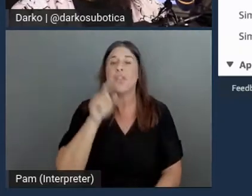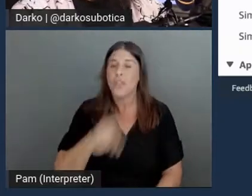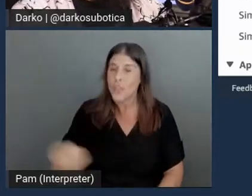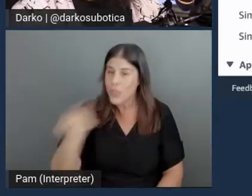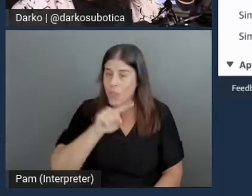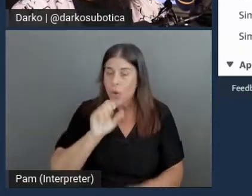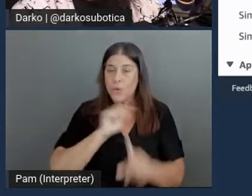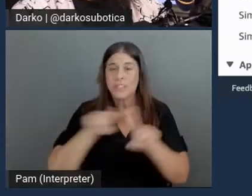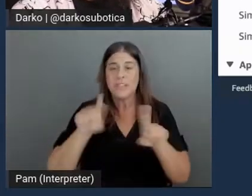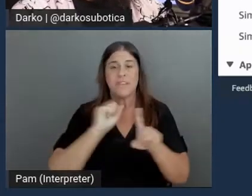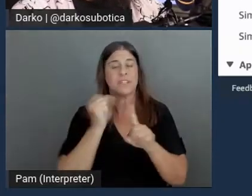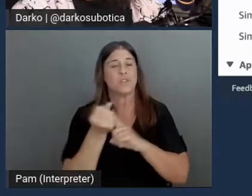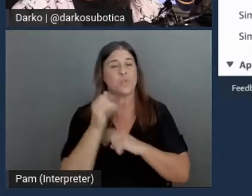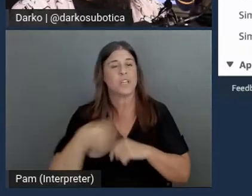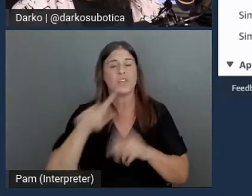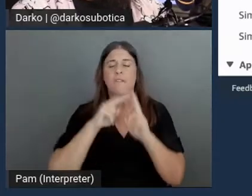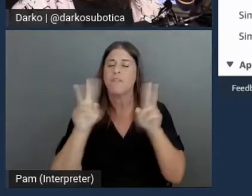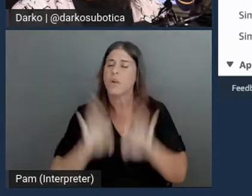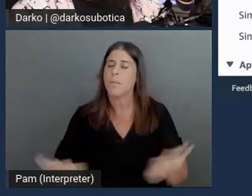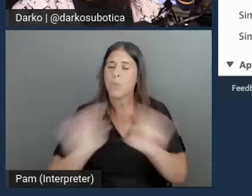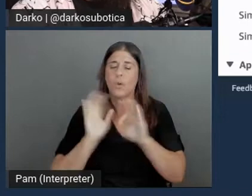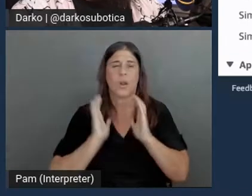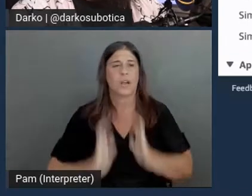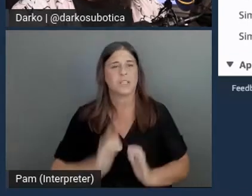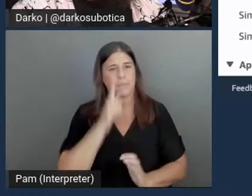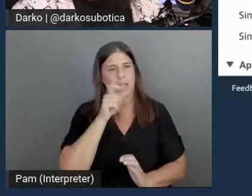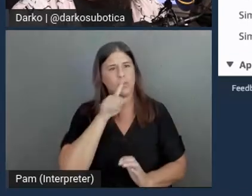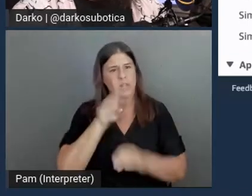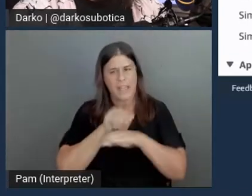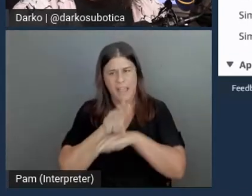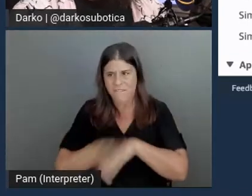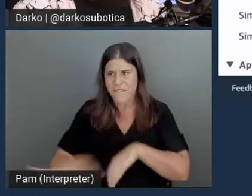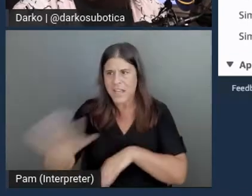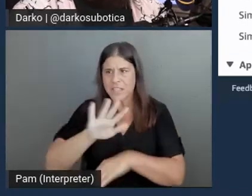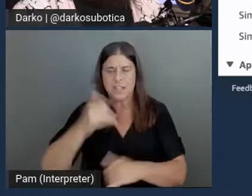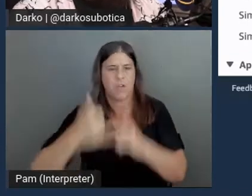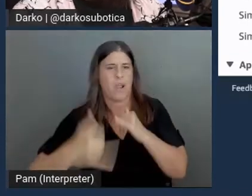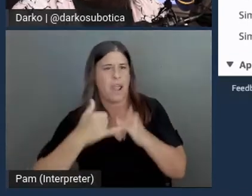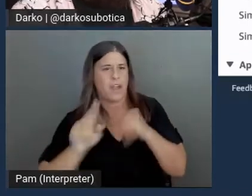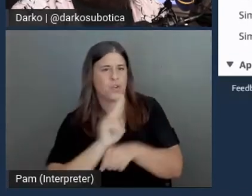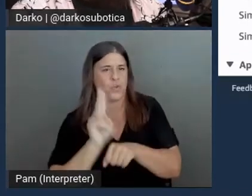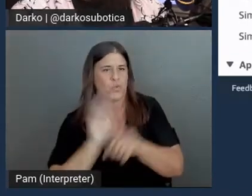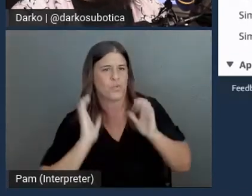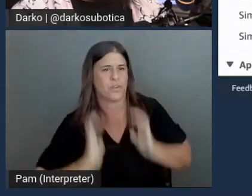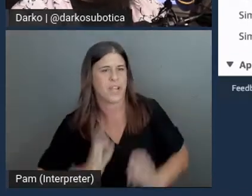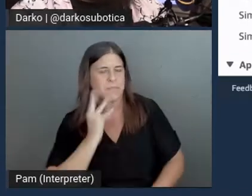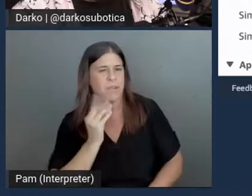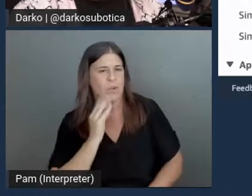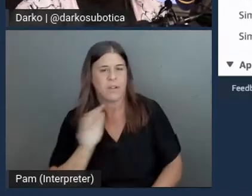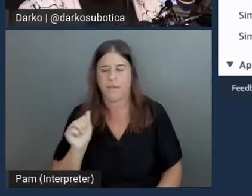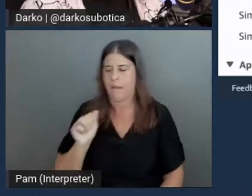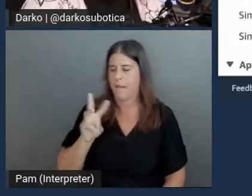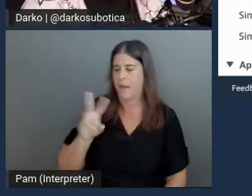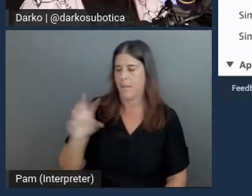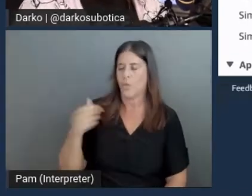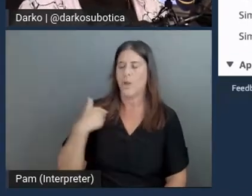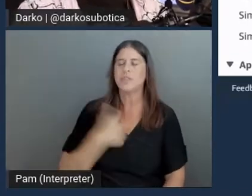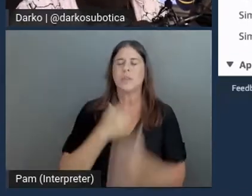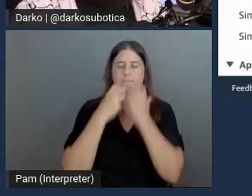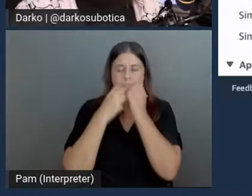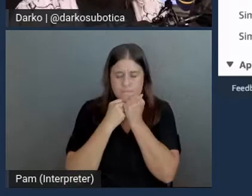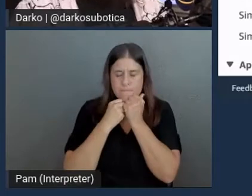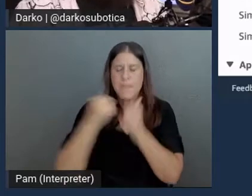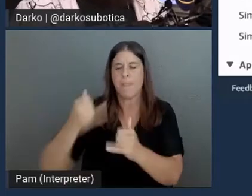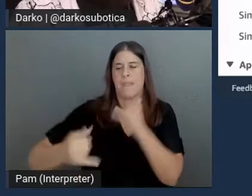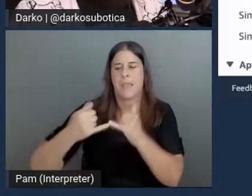were also important to our customers because it affects their end users' experience. And AWS, that's what we care about the most. So we worked